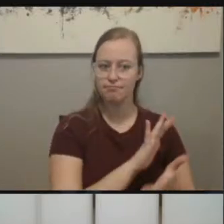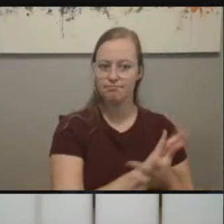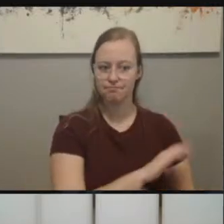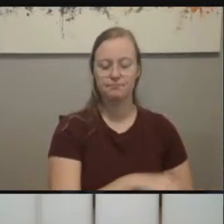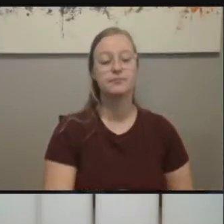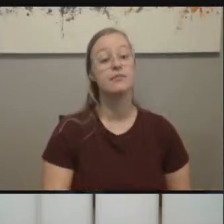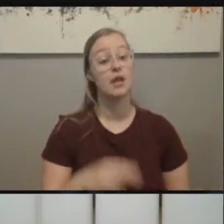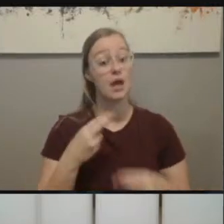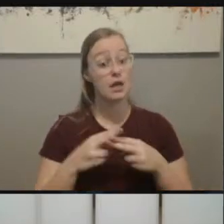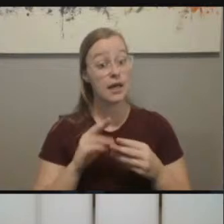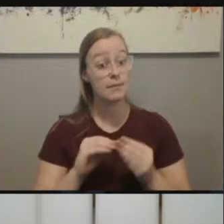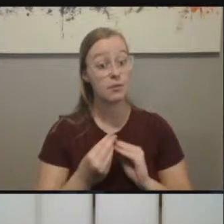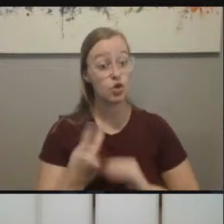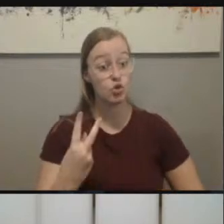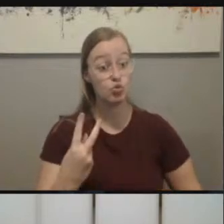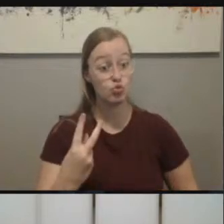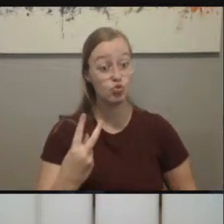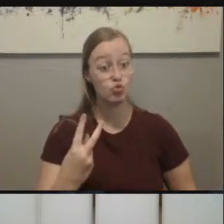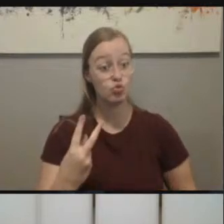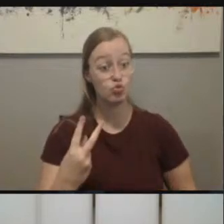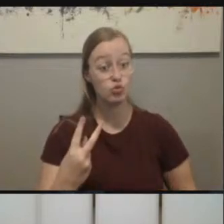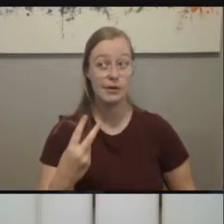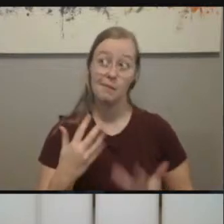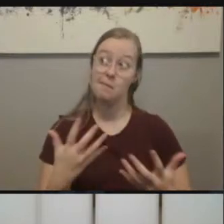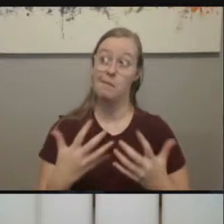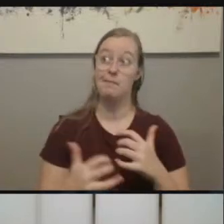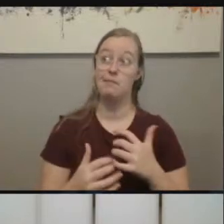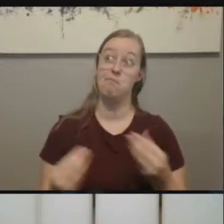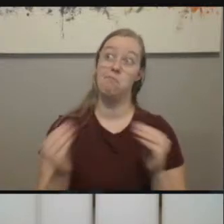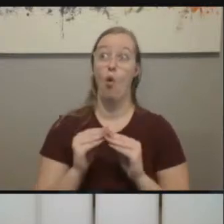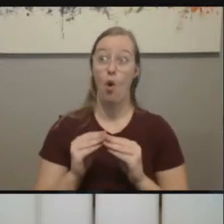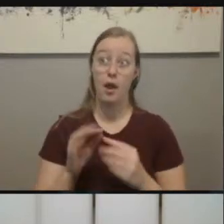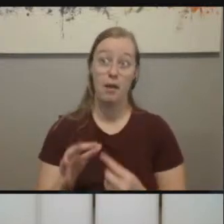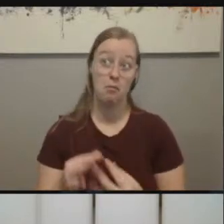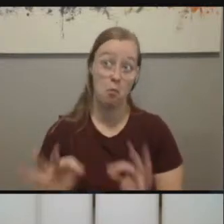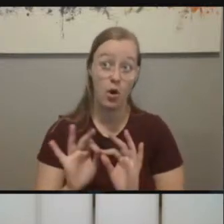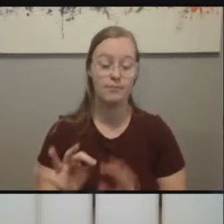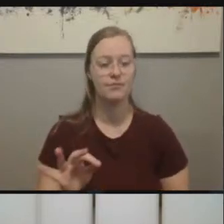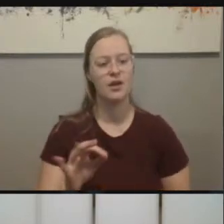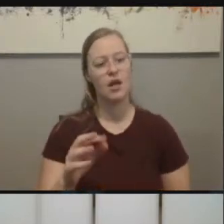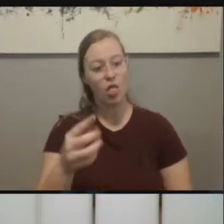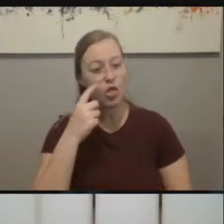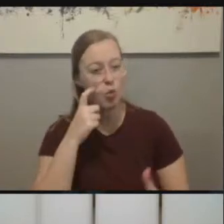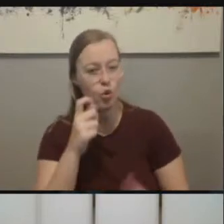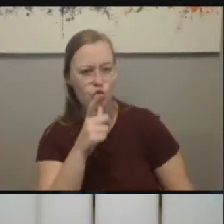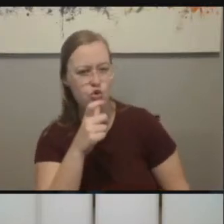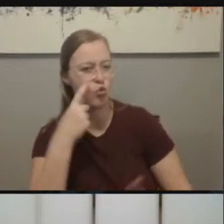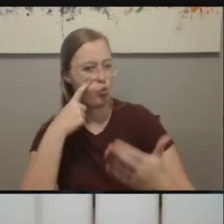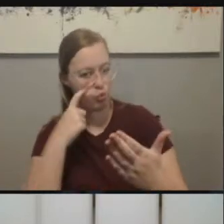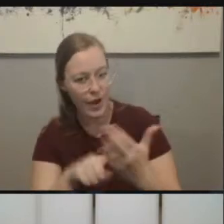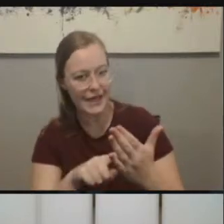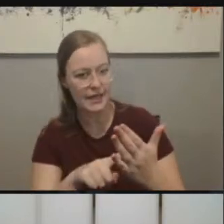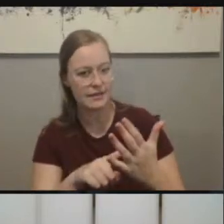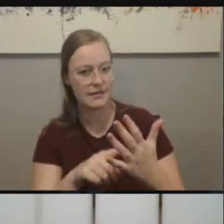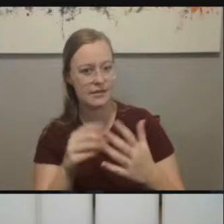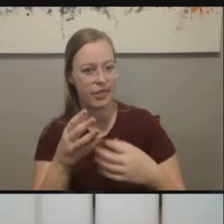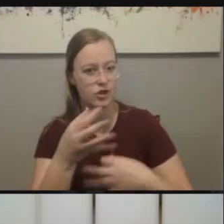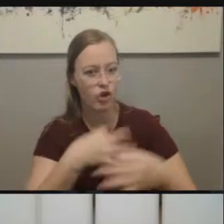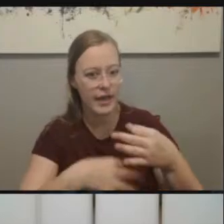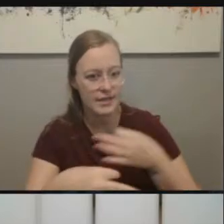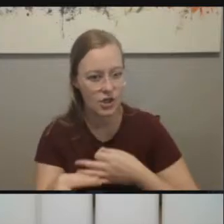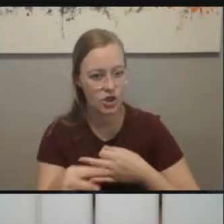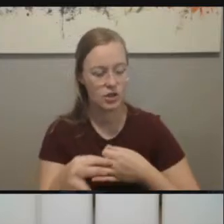2, maybe even more significant. The witness to the transaction of Lloyd selling land